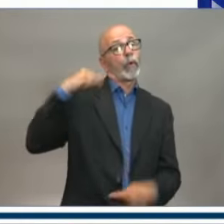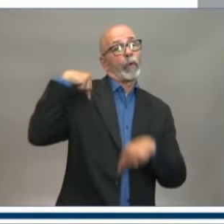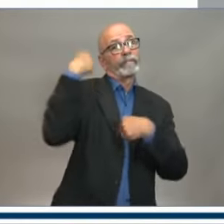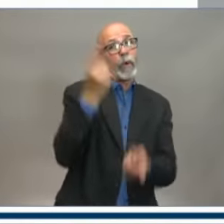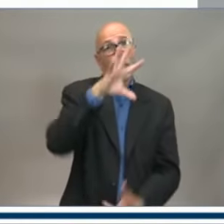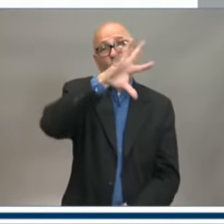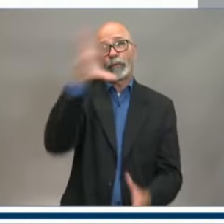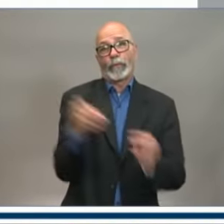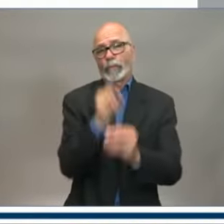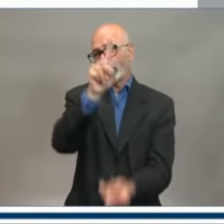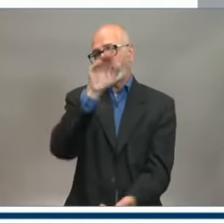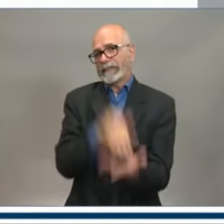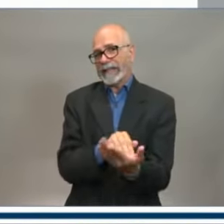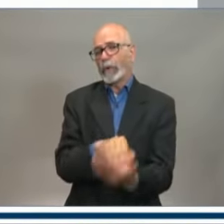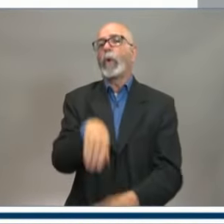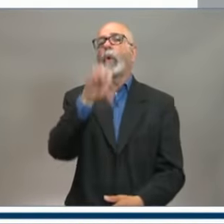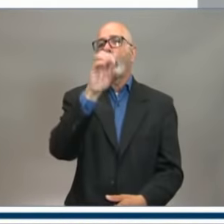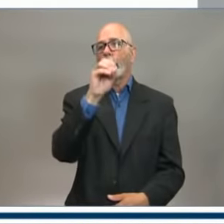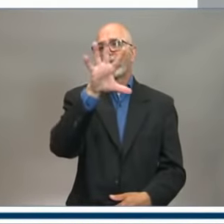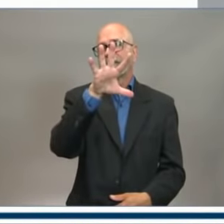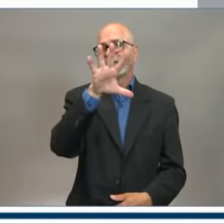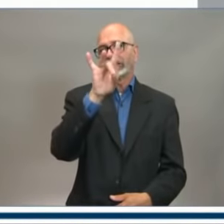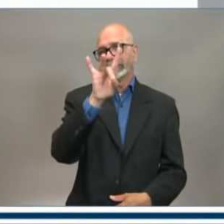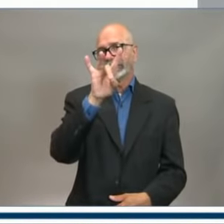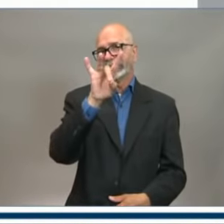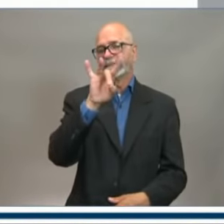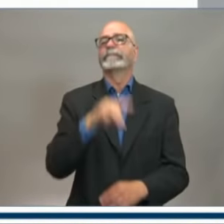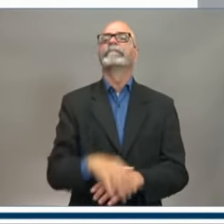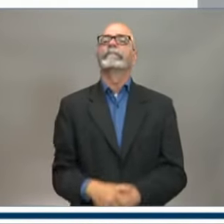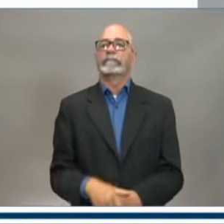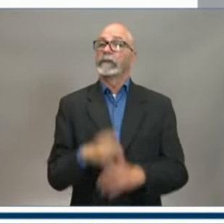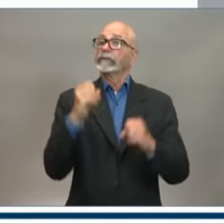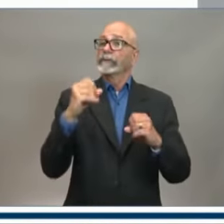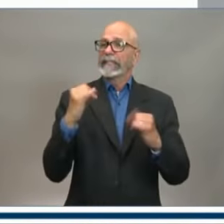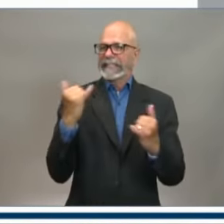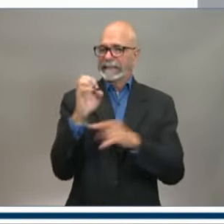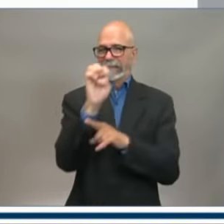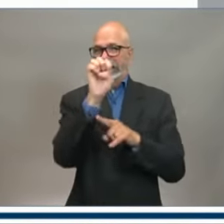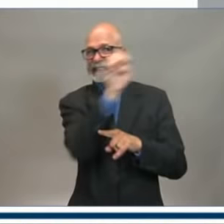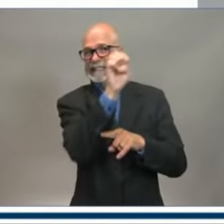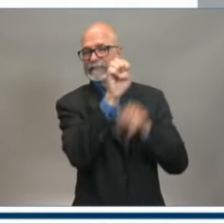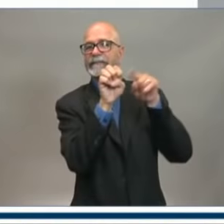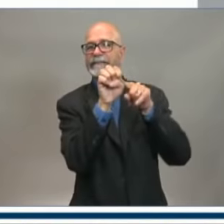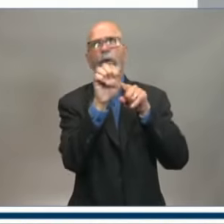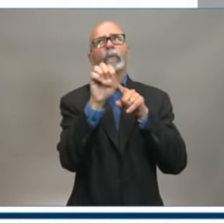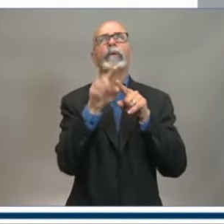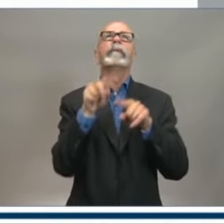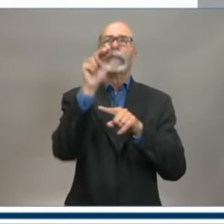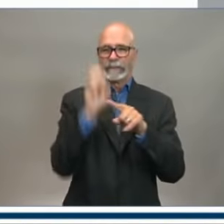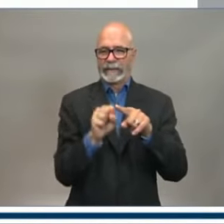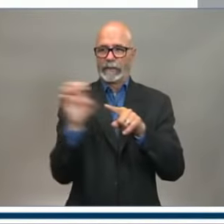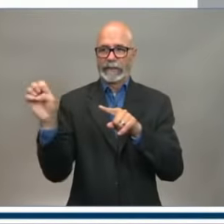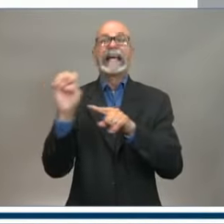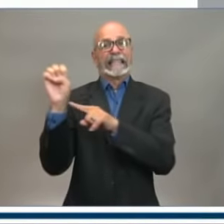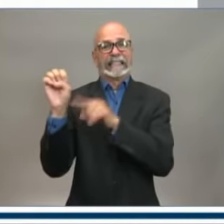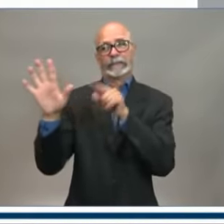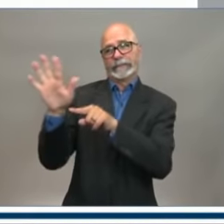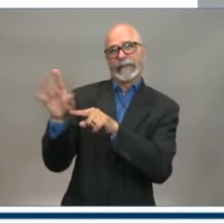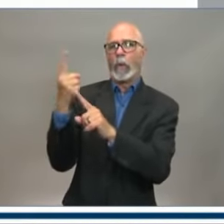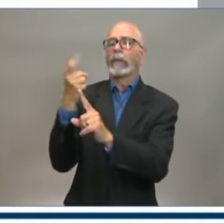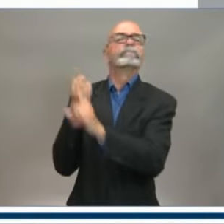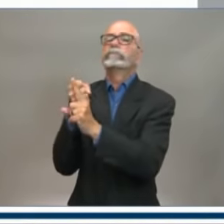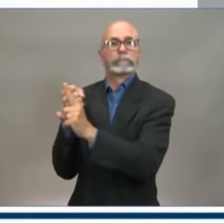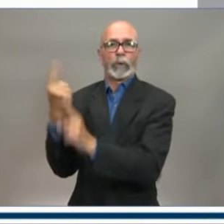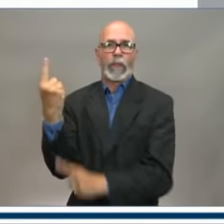1,058. The case is in Eastern Zone, and there's somebody who was exposure was as part of their